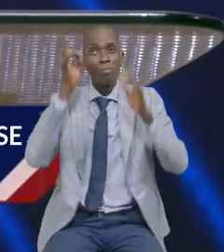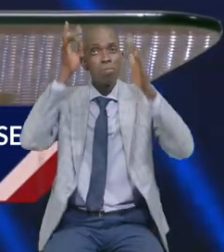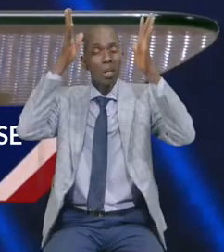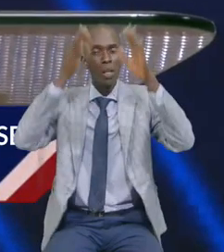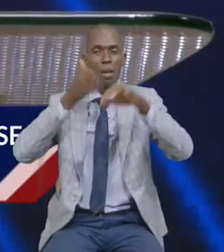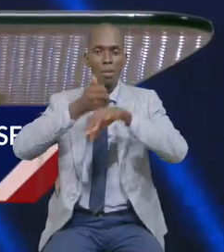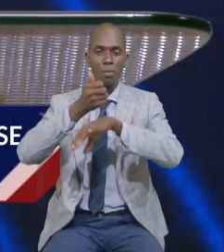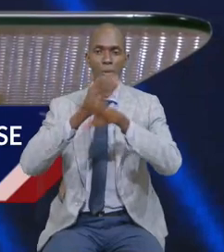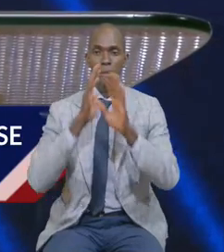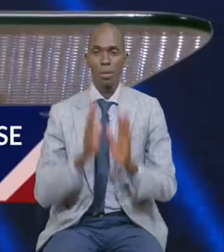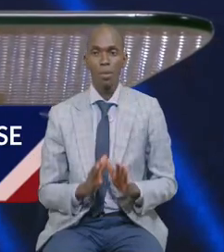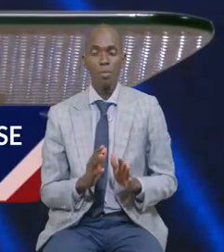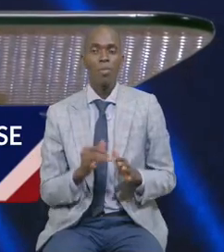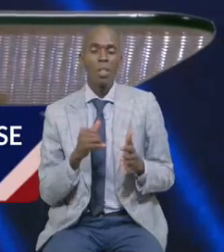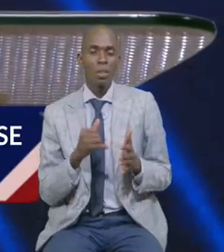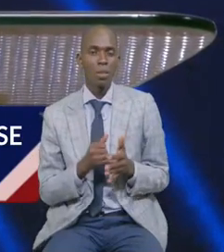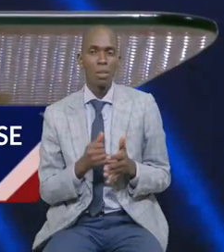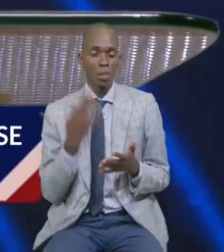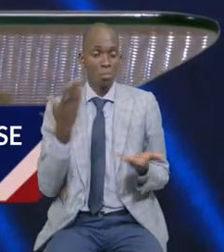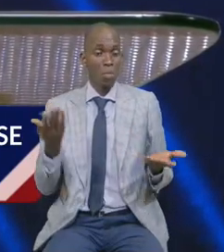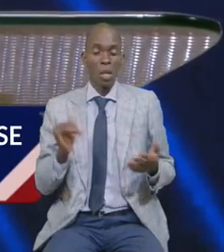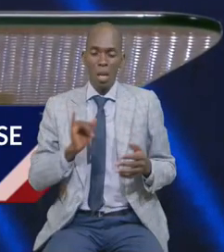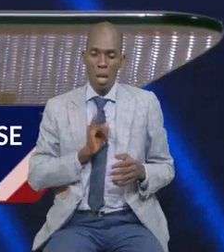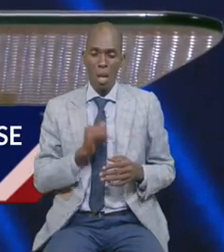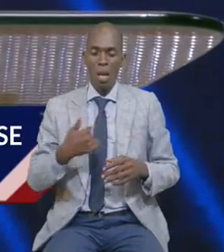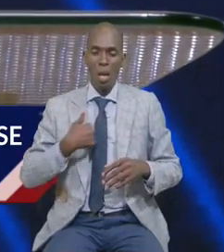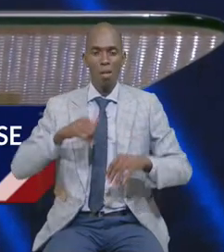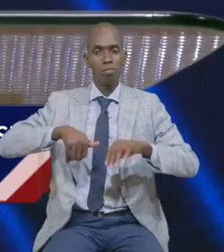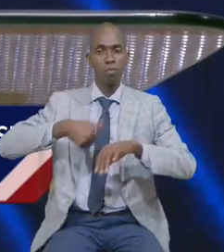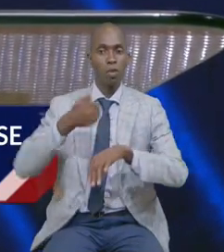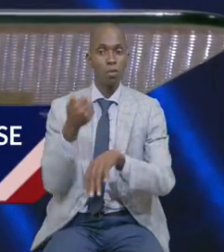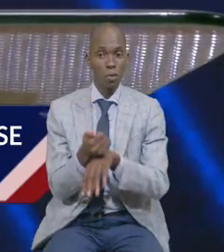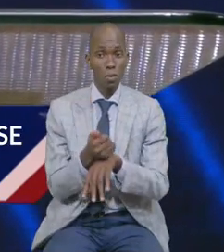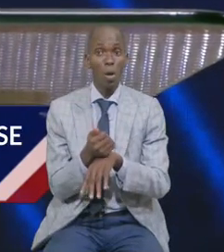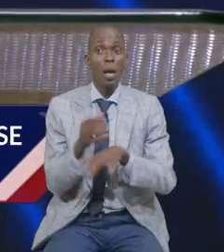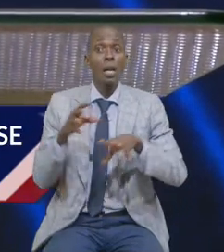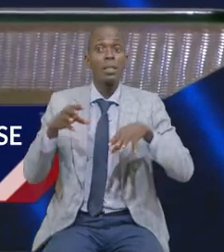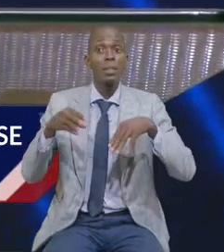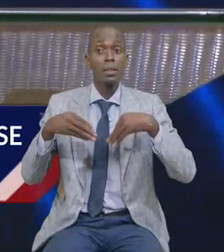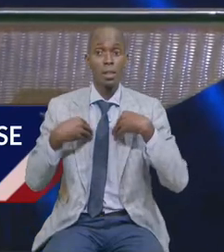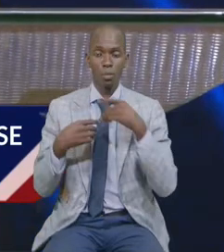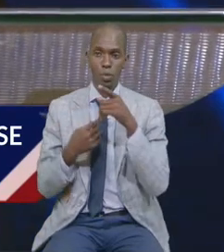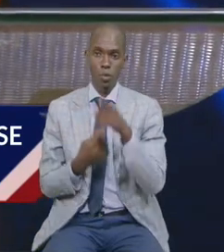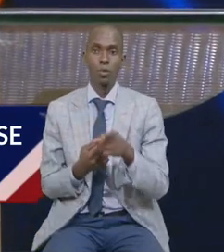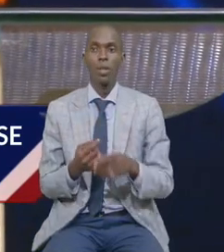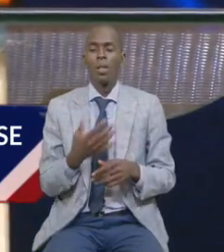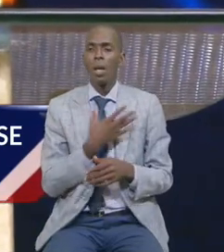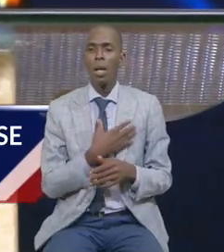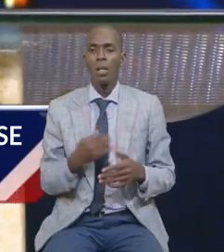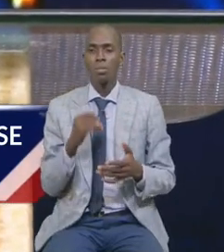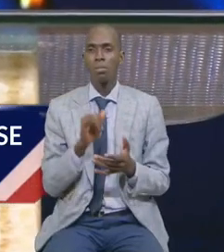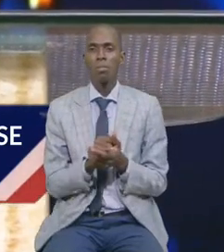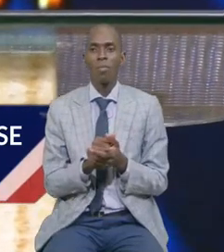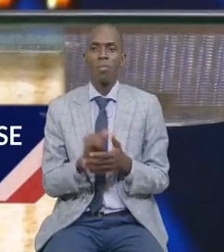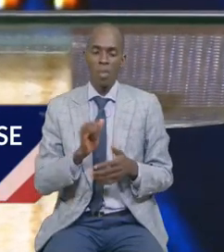okay, I will accommodate you. I know somebody can be foolish. Sometimes you're foolish in the decision you have taken. I